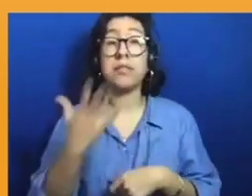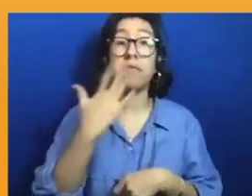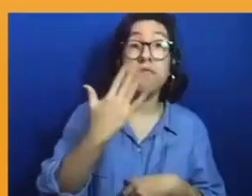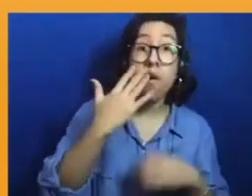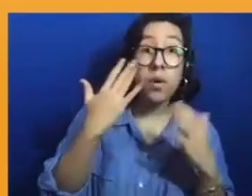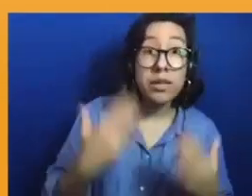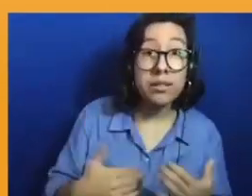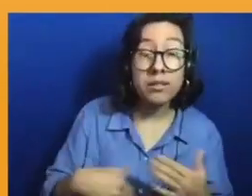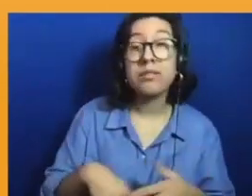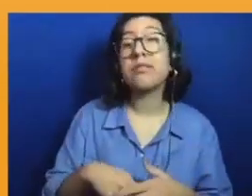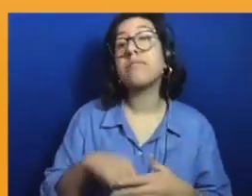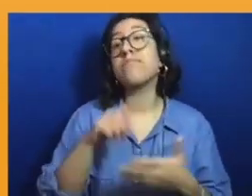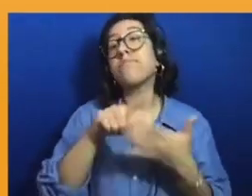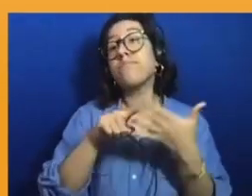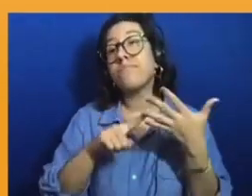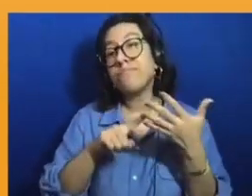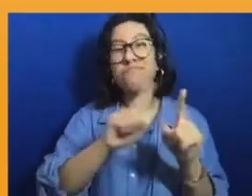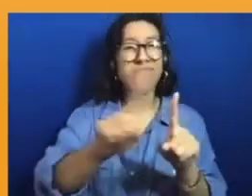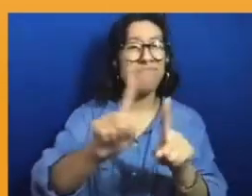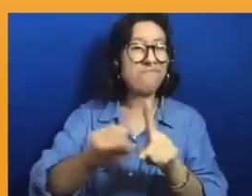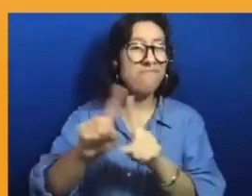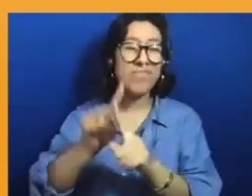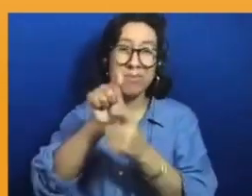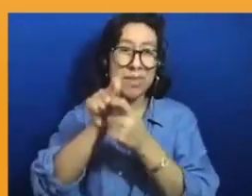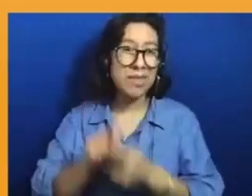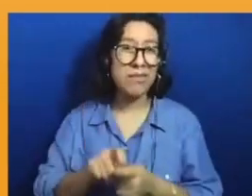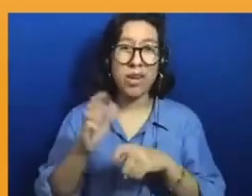a mridangam artist.